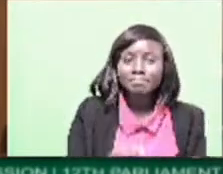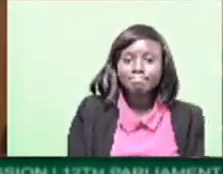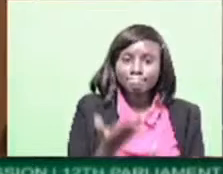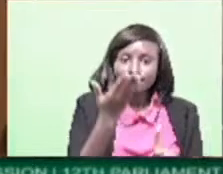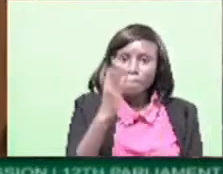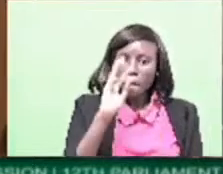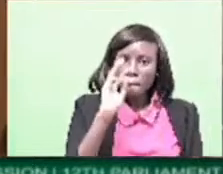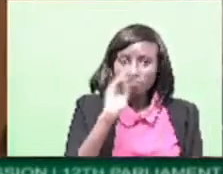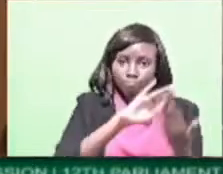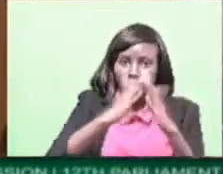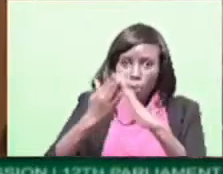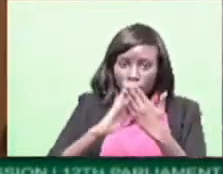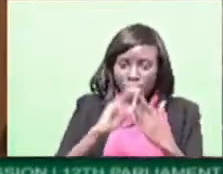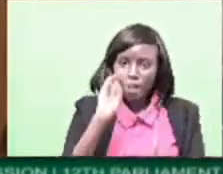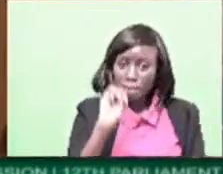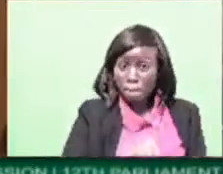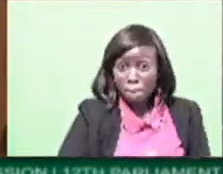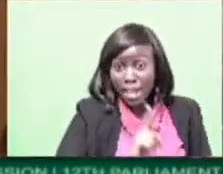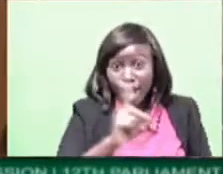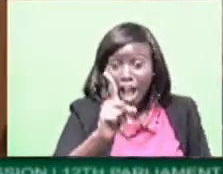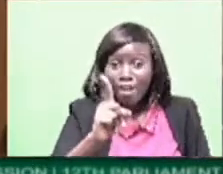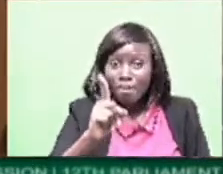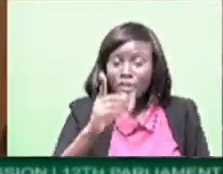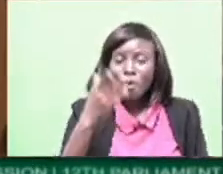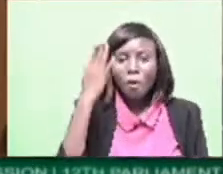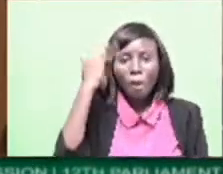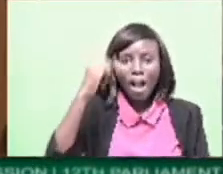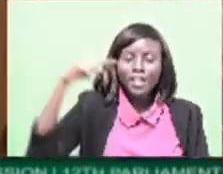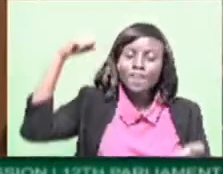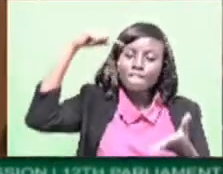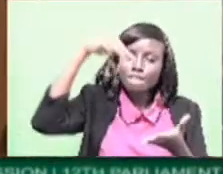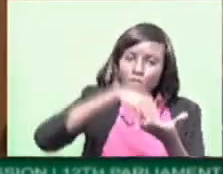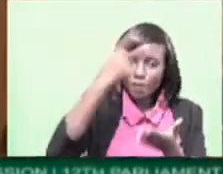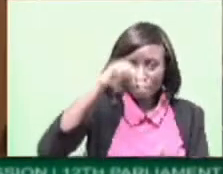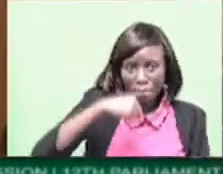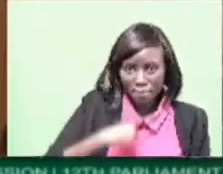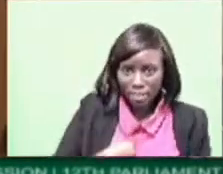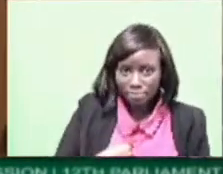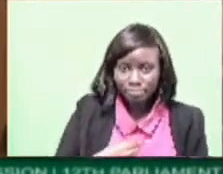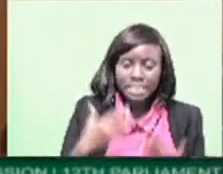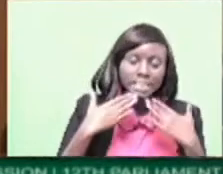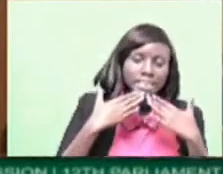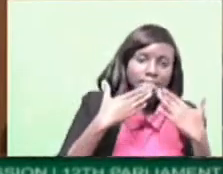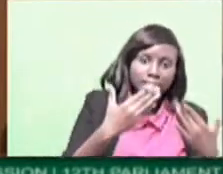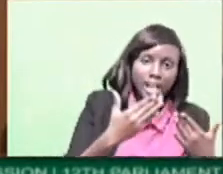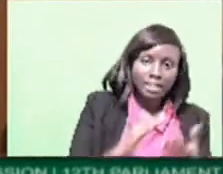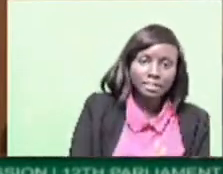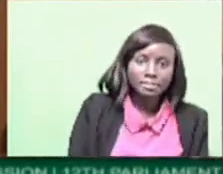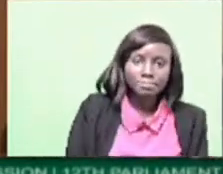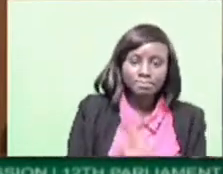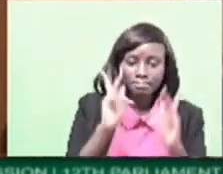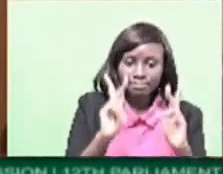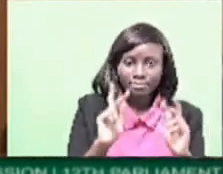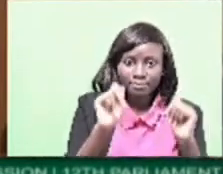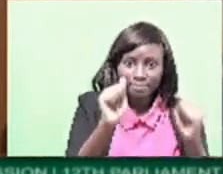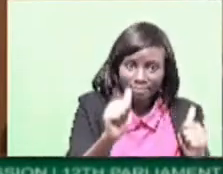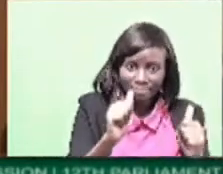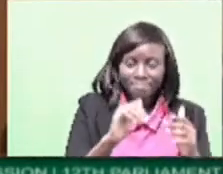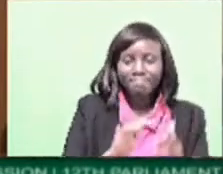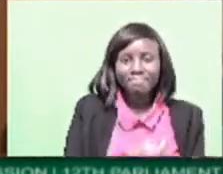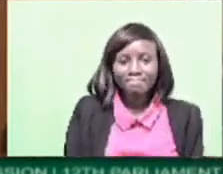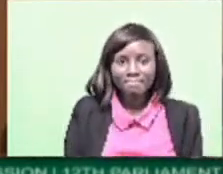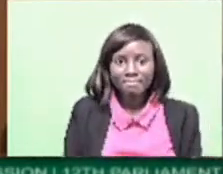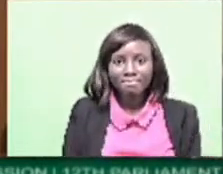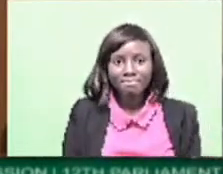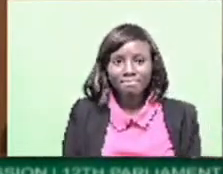their overwhelming support again behind me for a second term. I'd like to thank the honorable political leader, the member for Superior, for putting her trust and